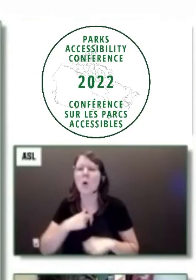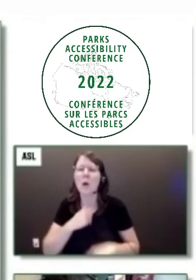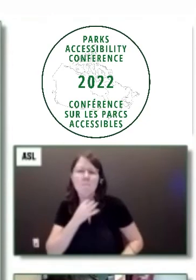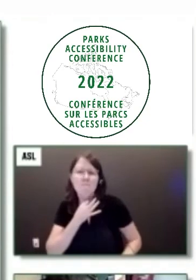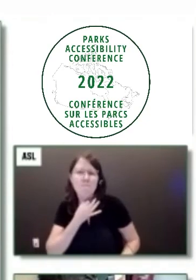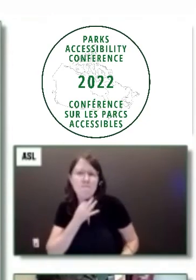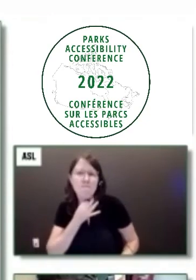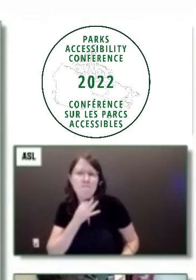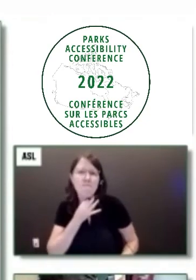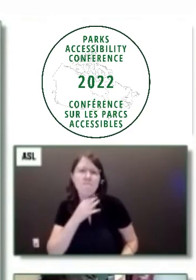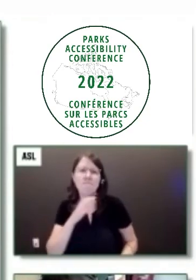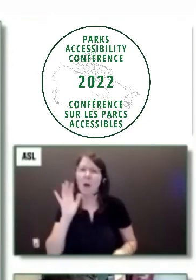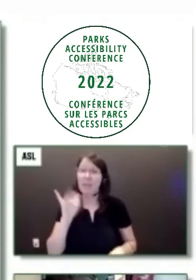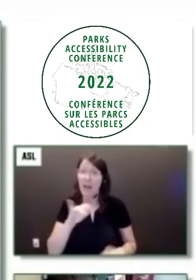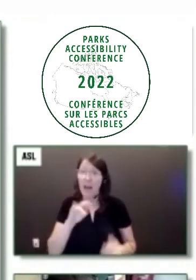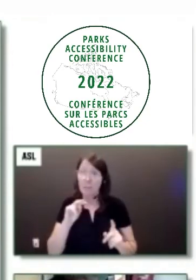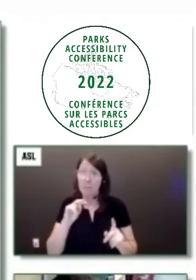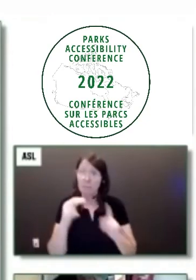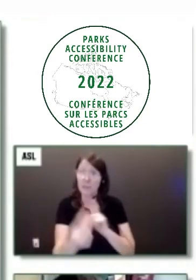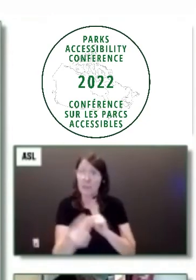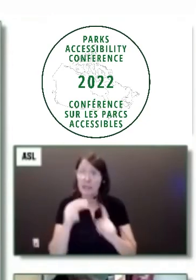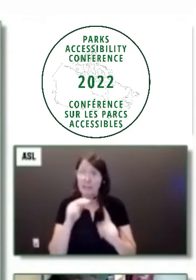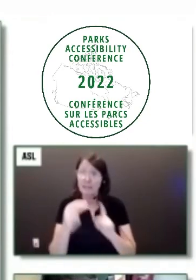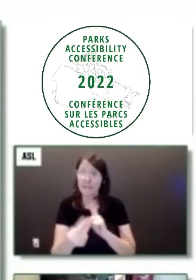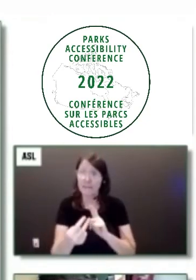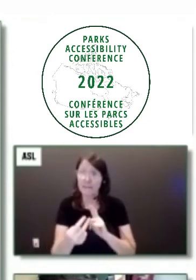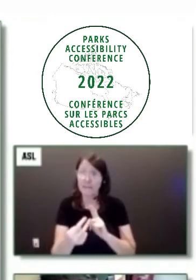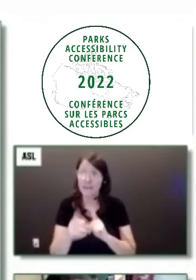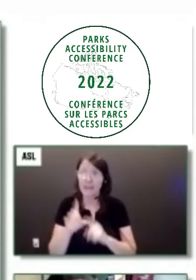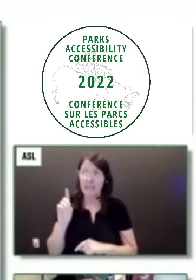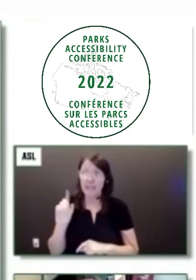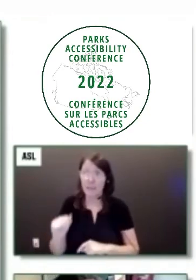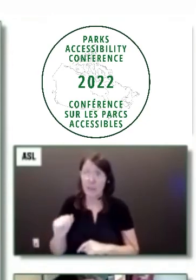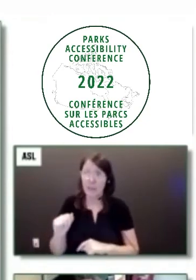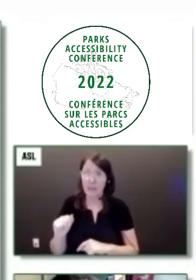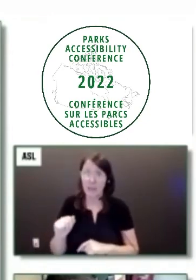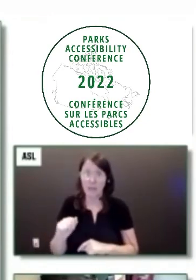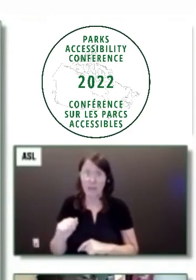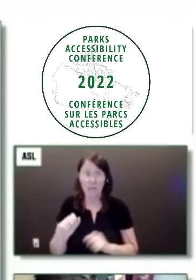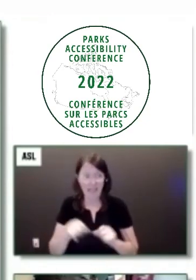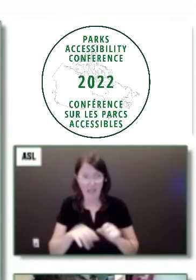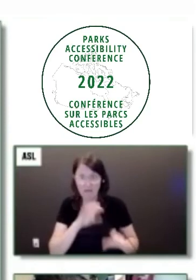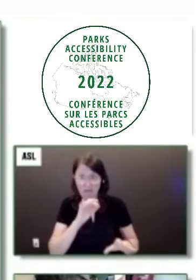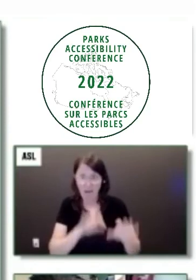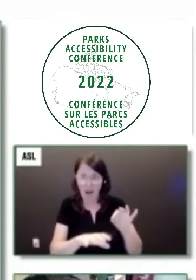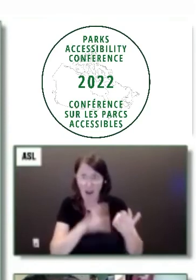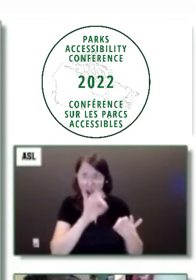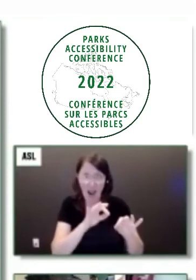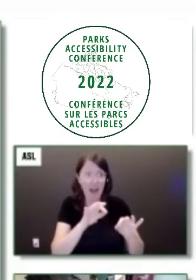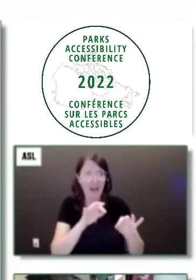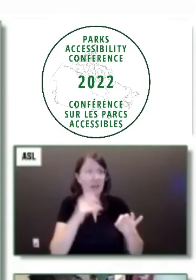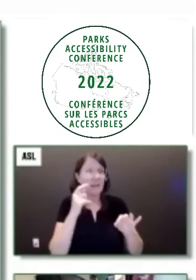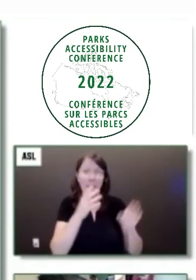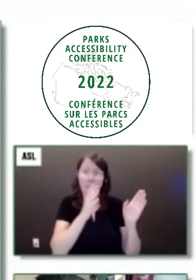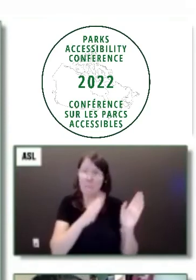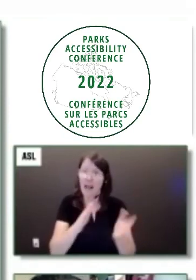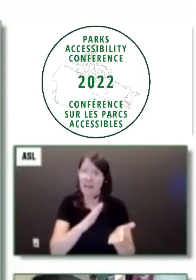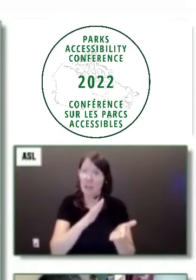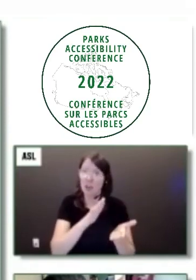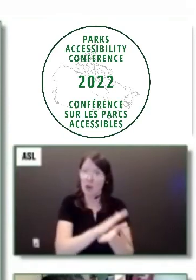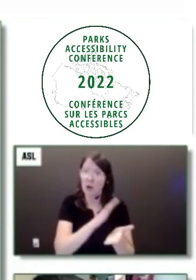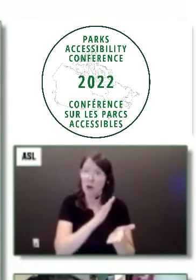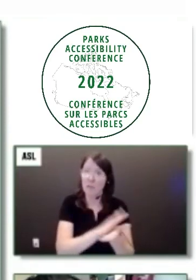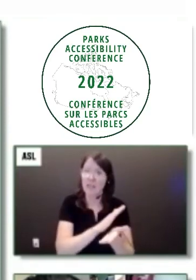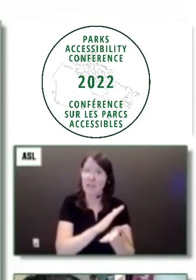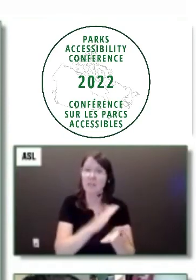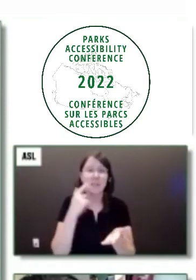within particularly the planning, design, and management literature as it relates to outdoor, rural, and recreation spaces. So we examined this